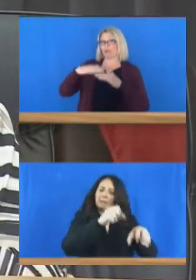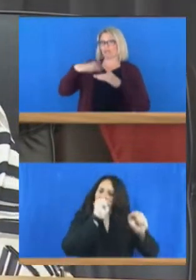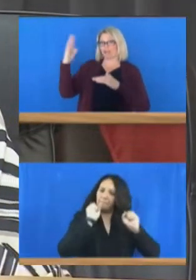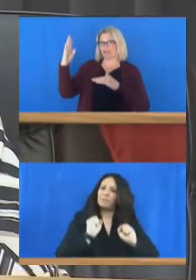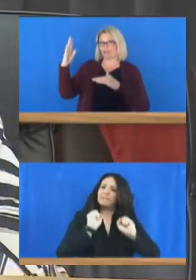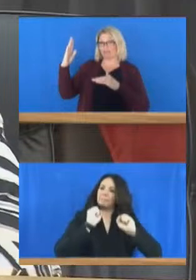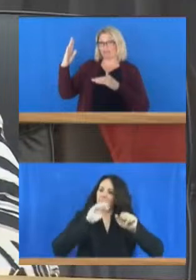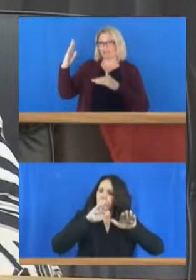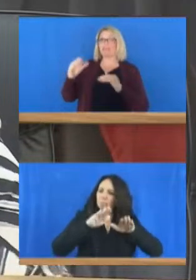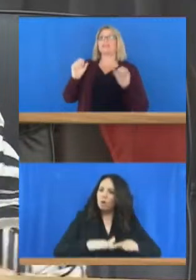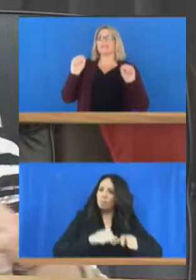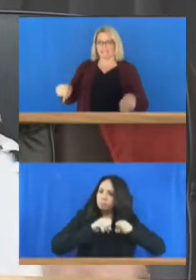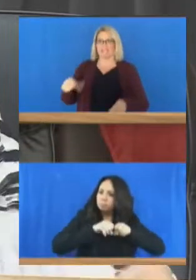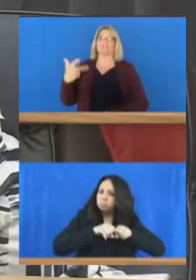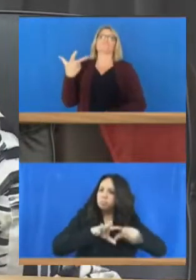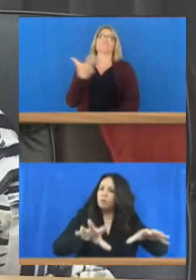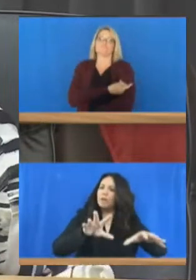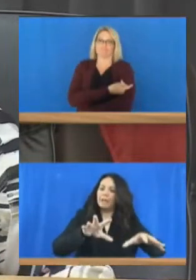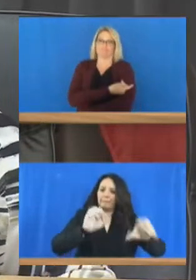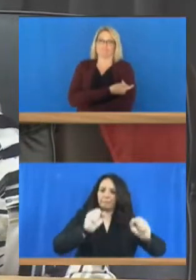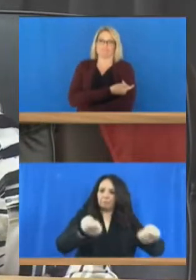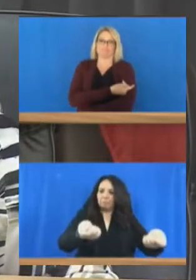maintenant aussi admissibles au vaccin.